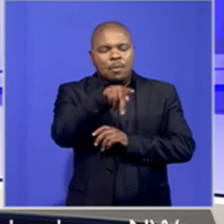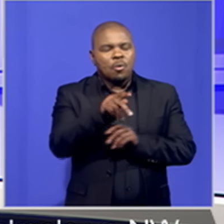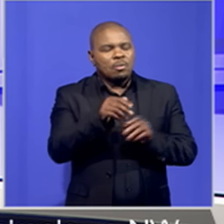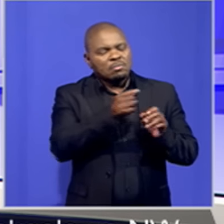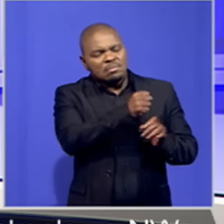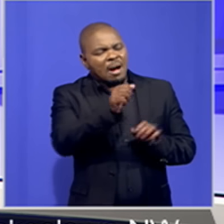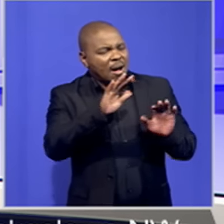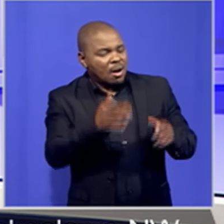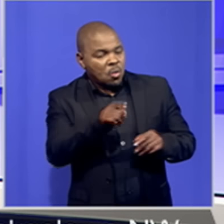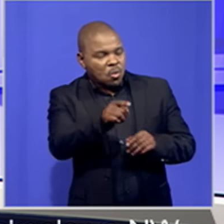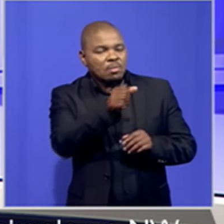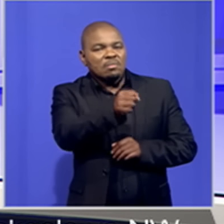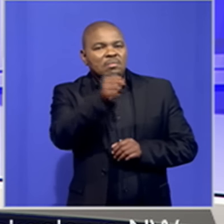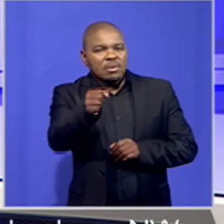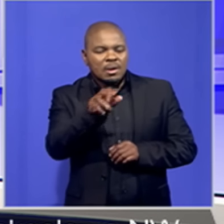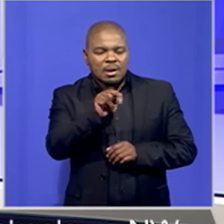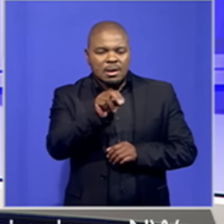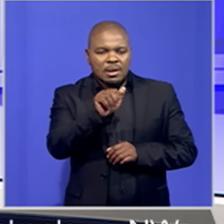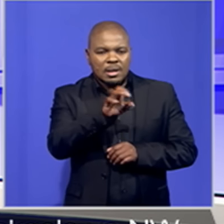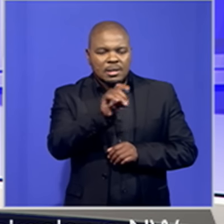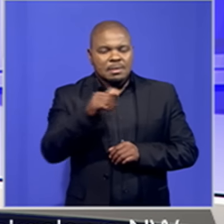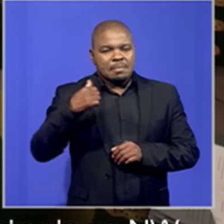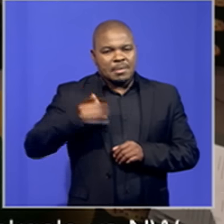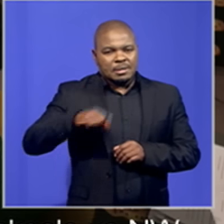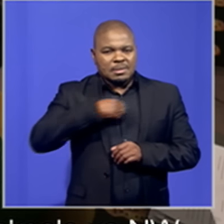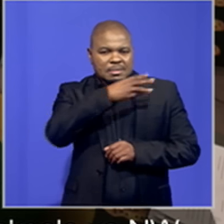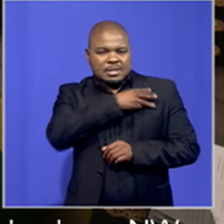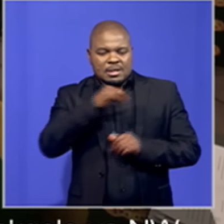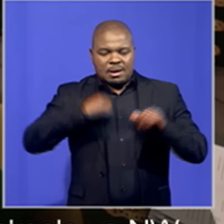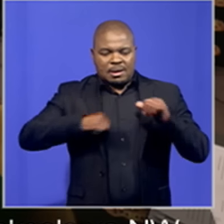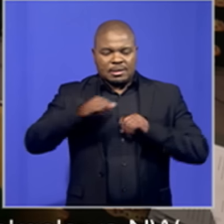motsamaisi wa masepala wa selegae wa Naledi.